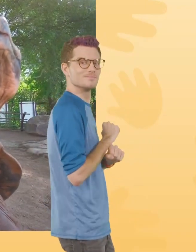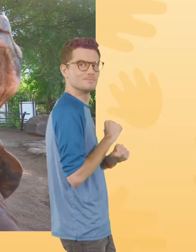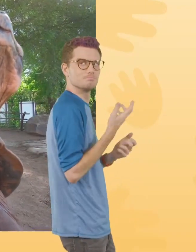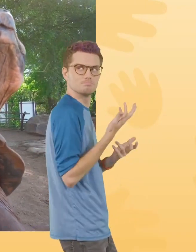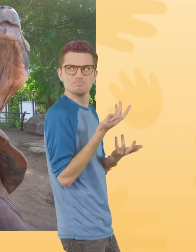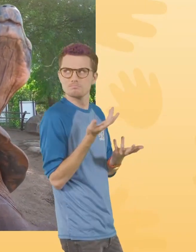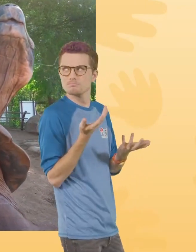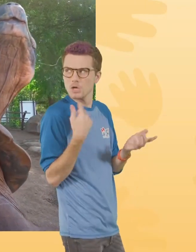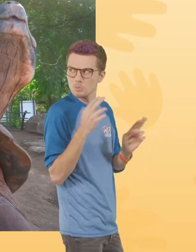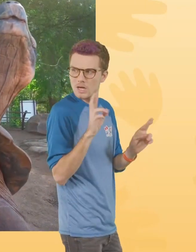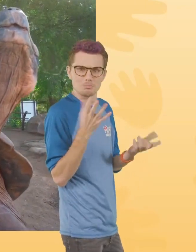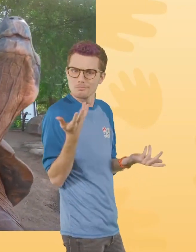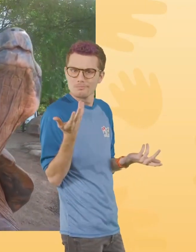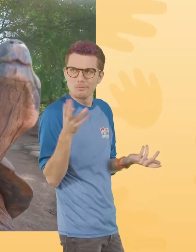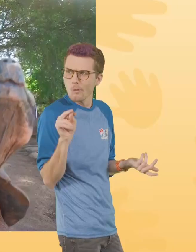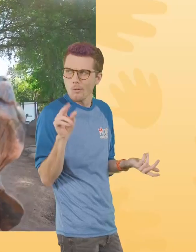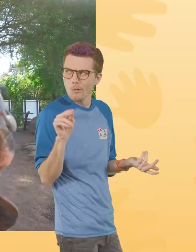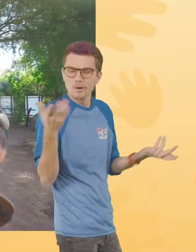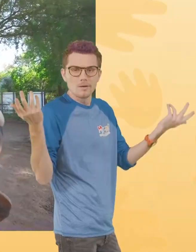Okay, my turn.